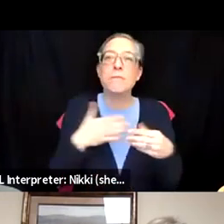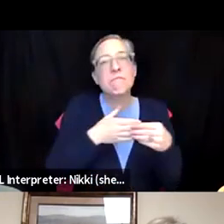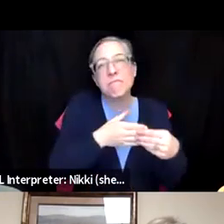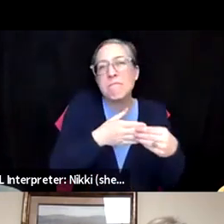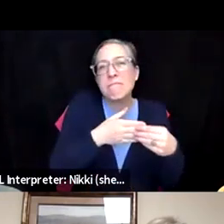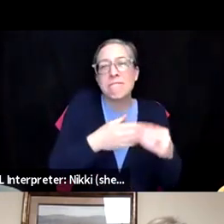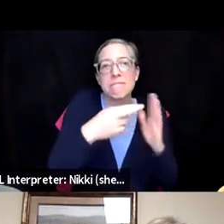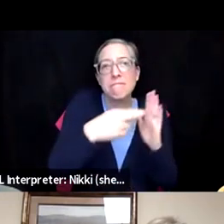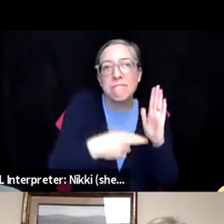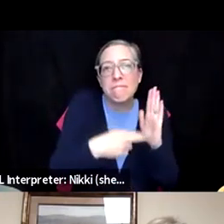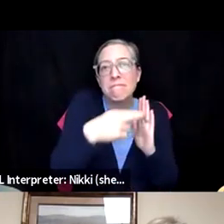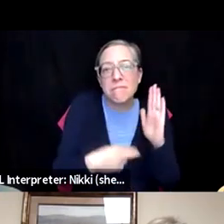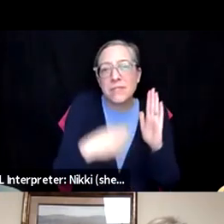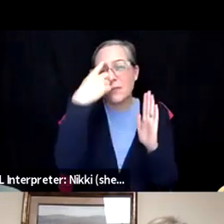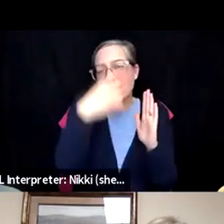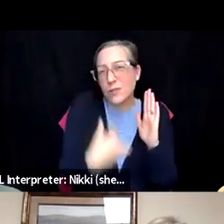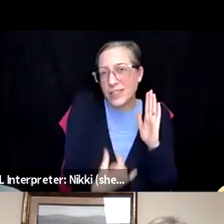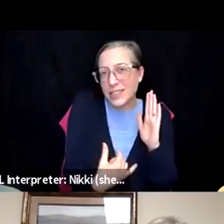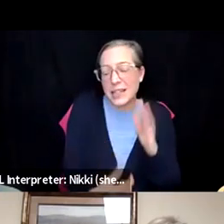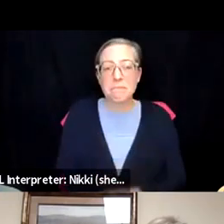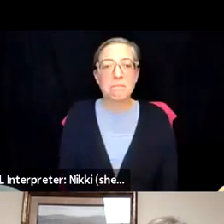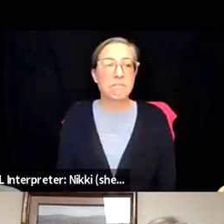items to go over before we get started.